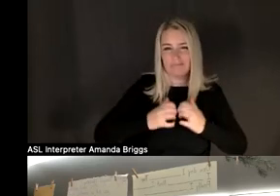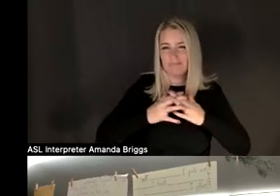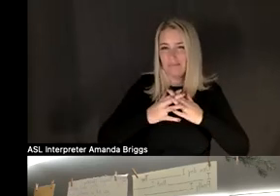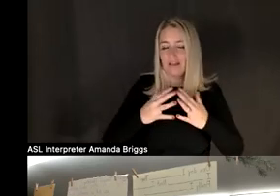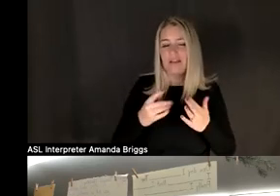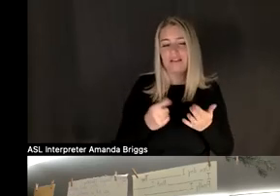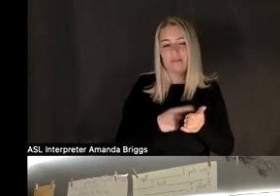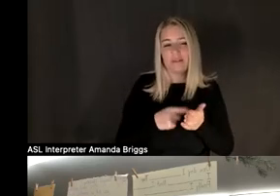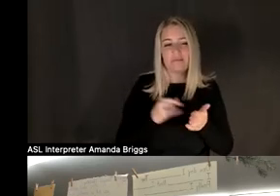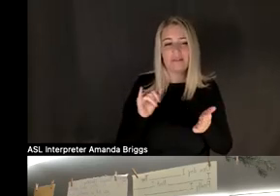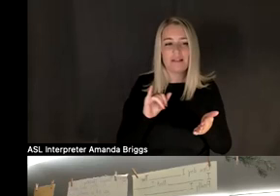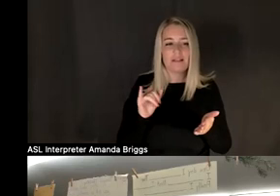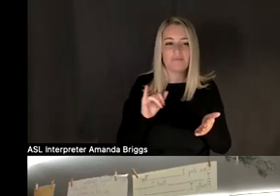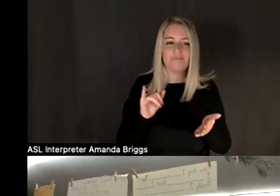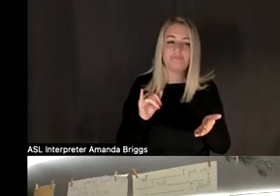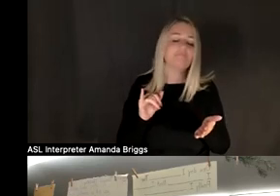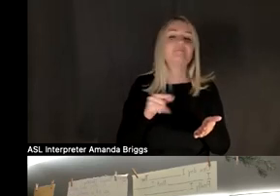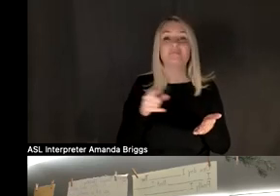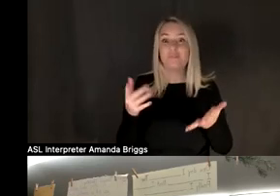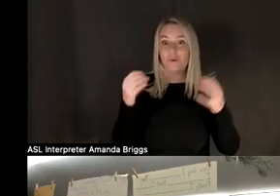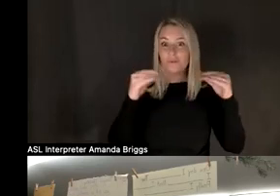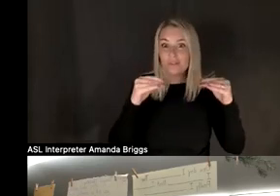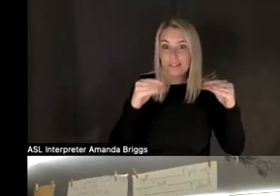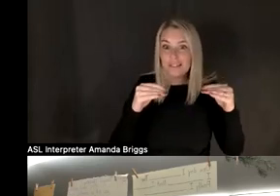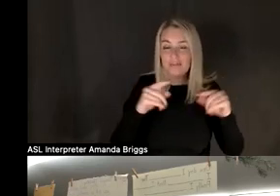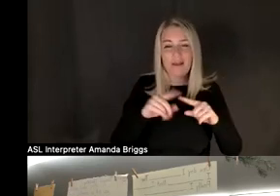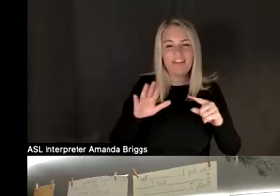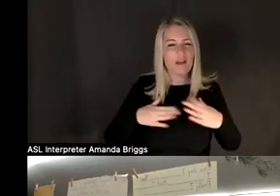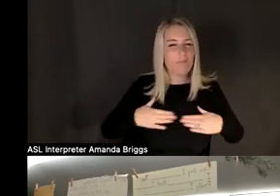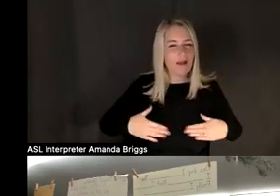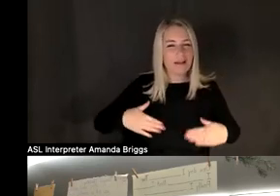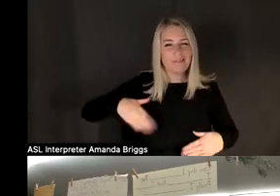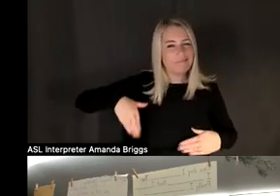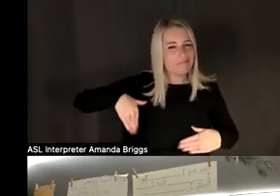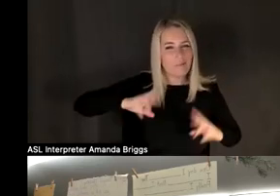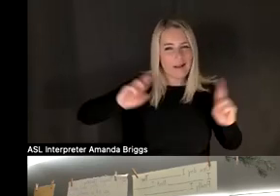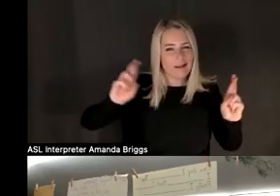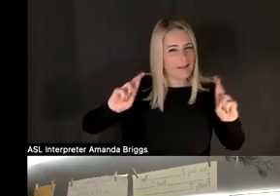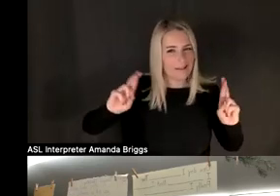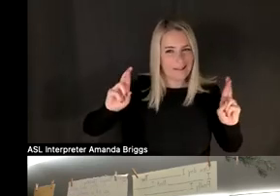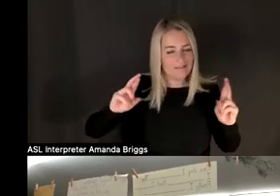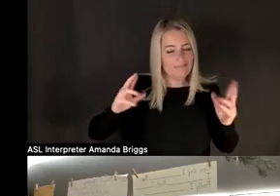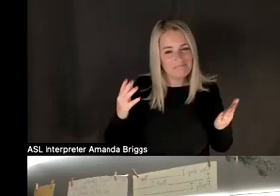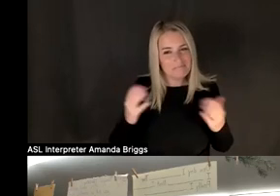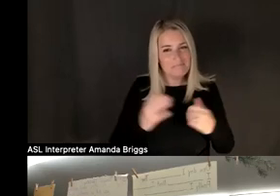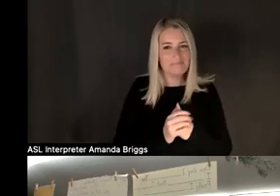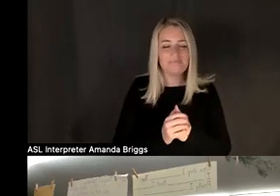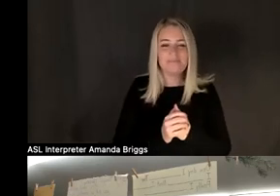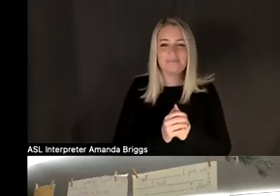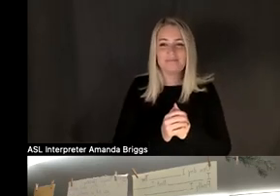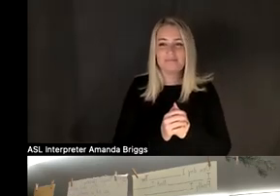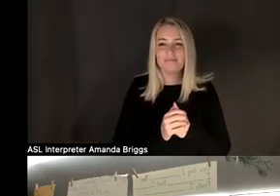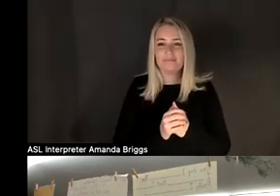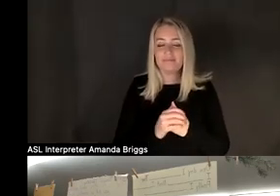you want to teach them, but their body is just not ready to do that. And that's the thing about developmental